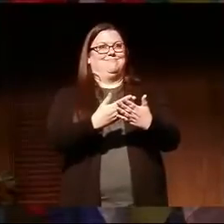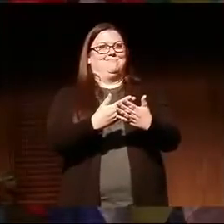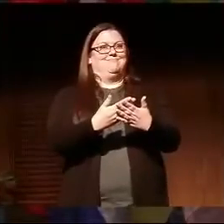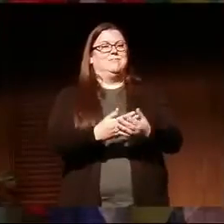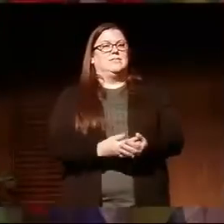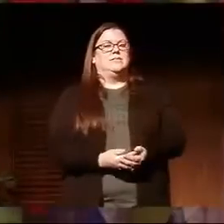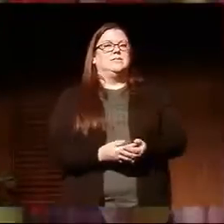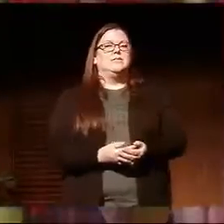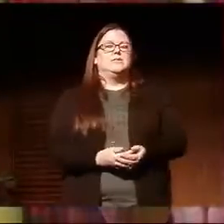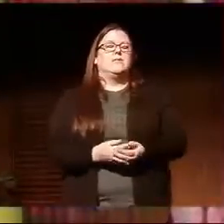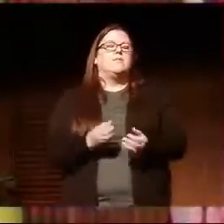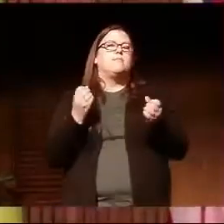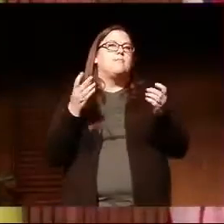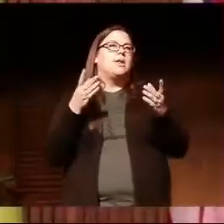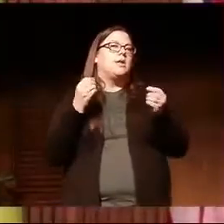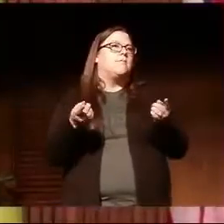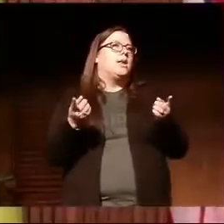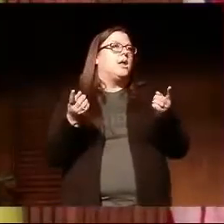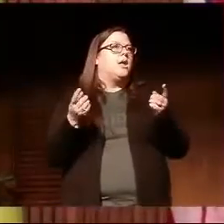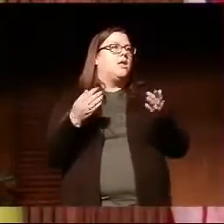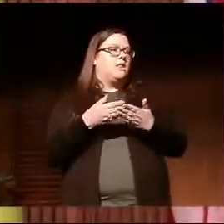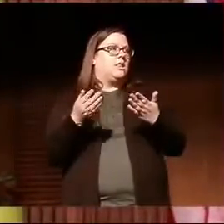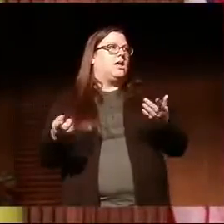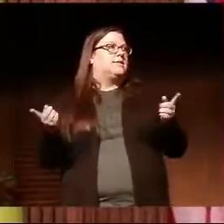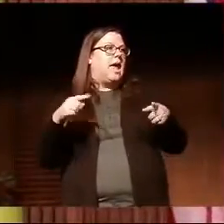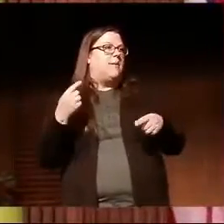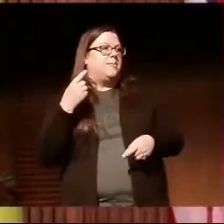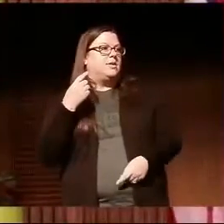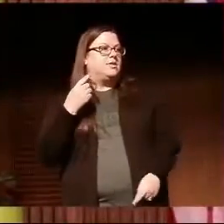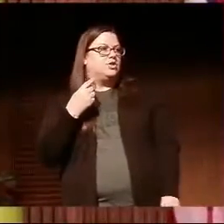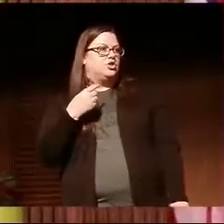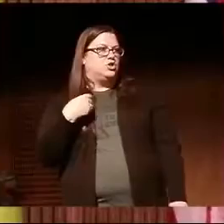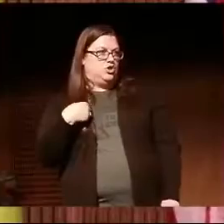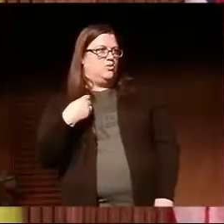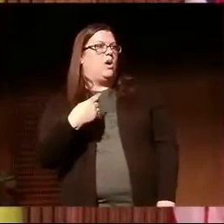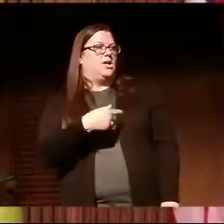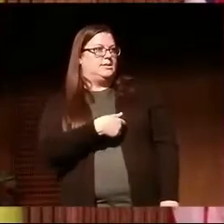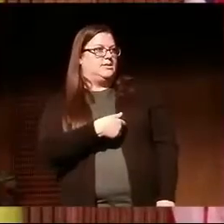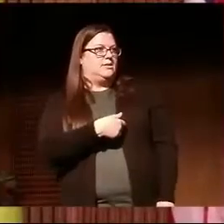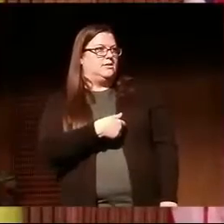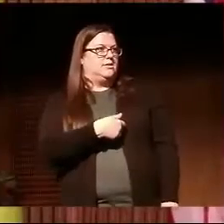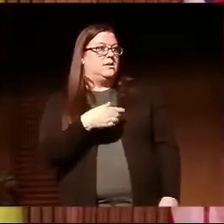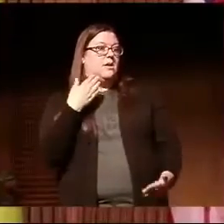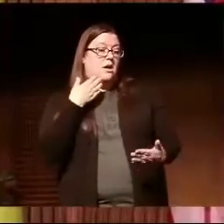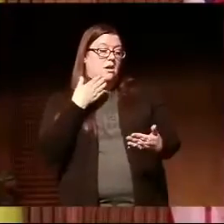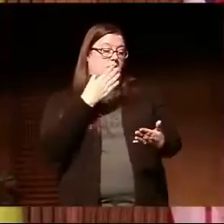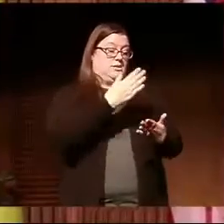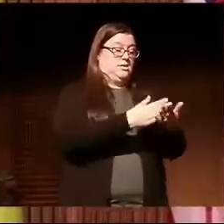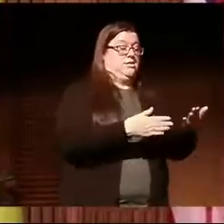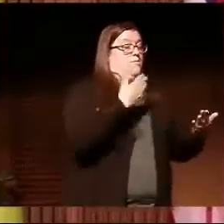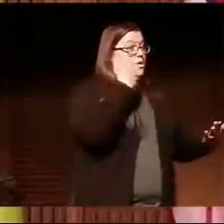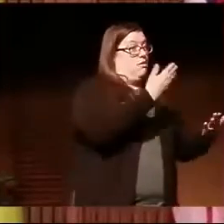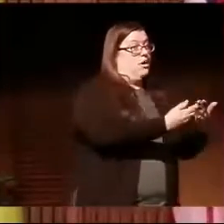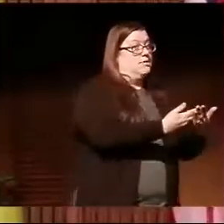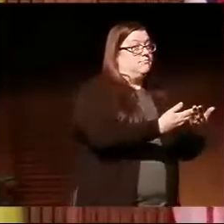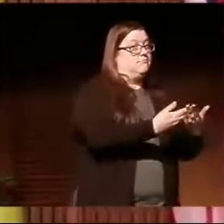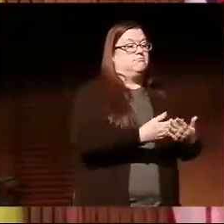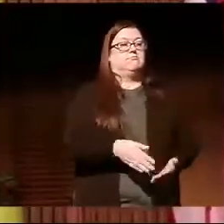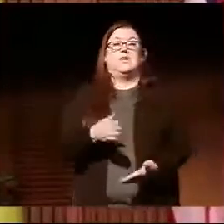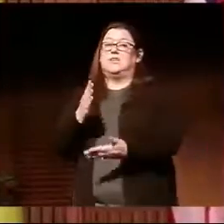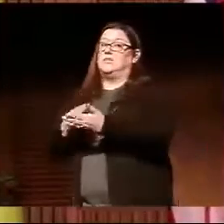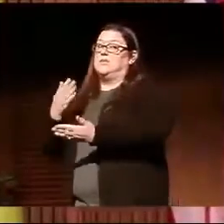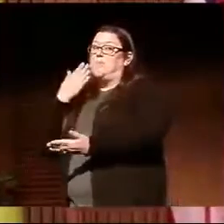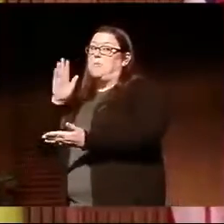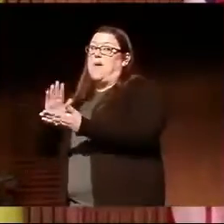So many things happen to us. Some of them are good. Some of them are bad. Individually,